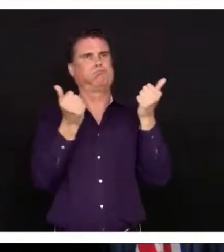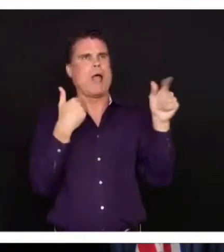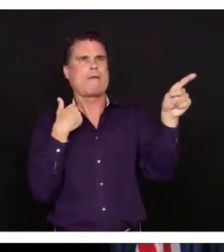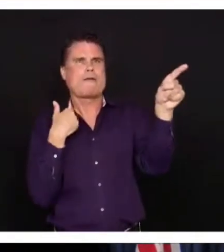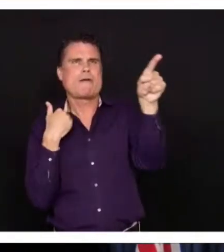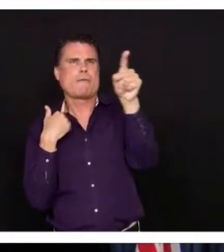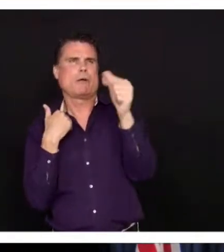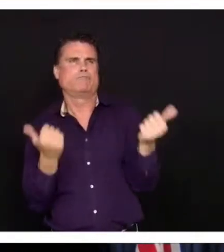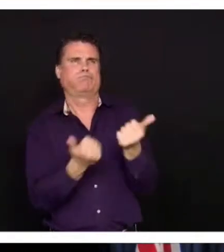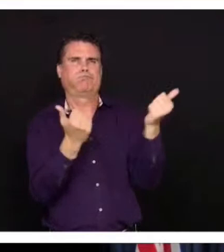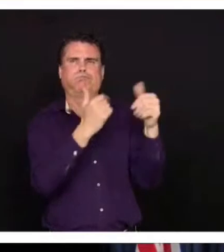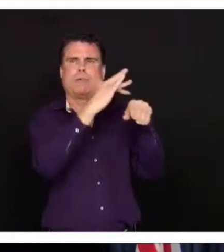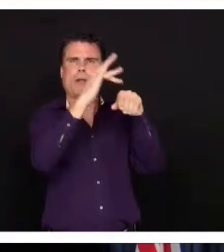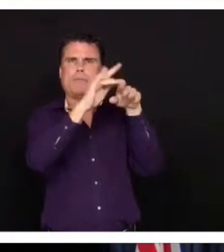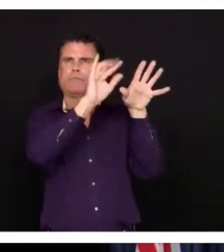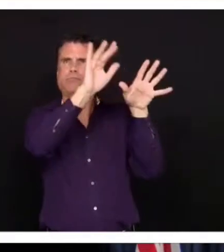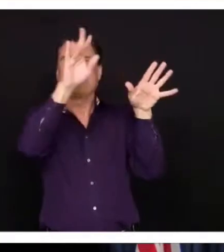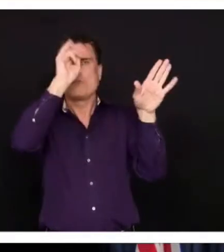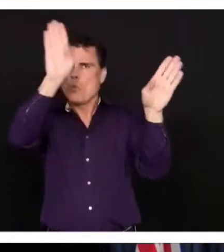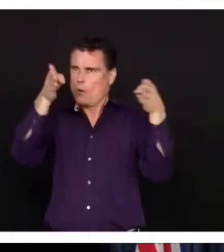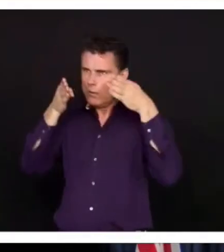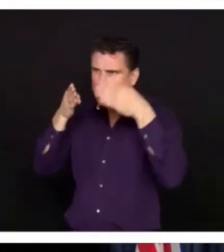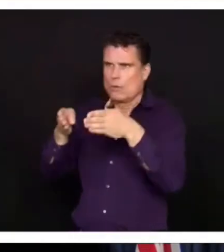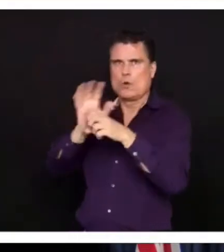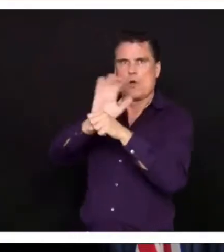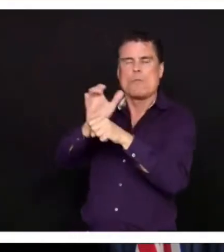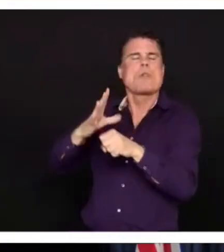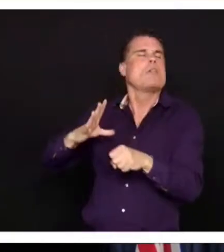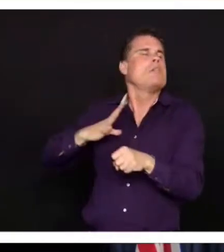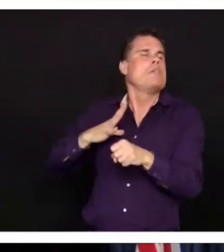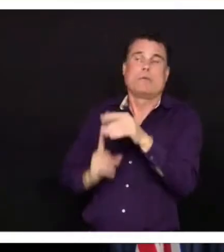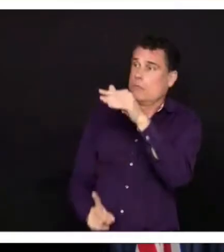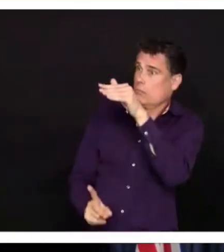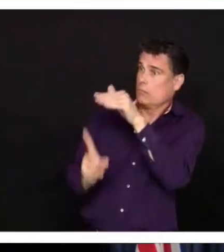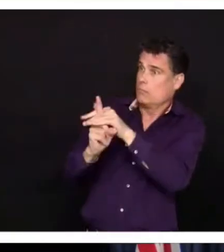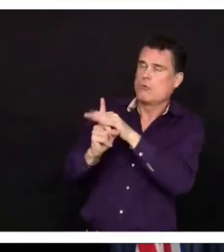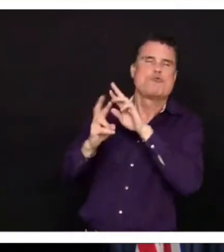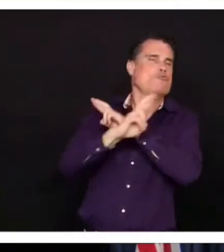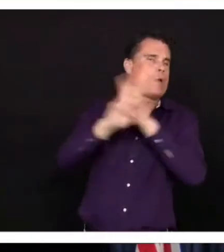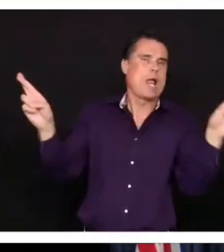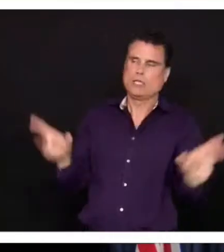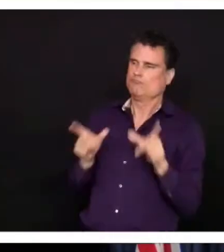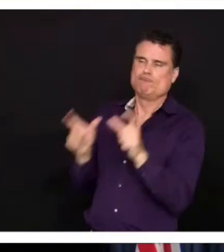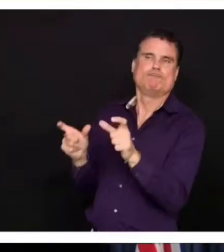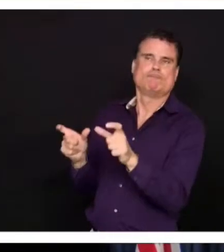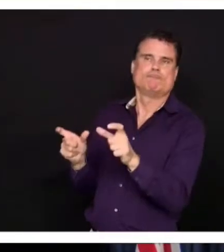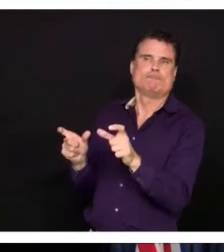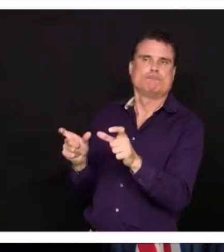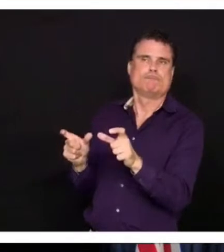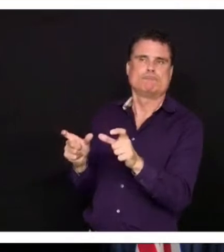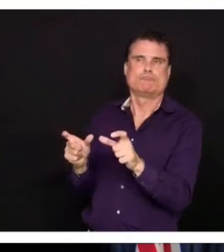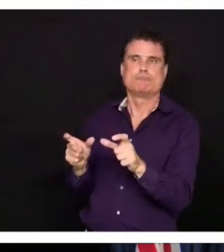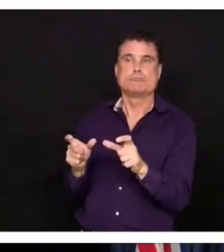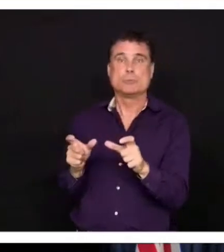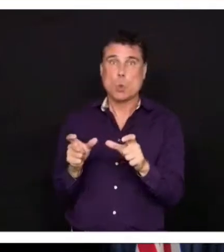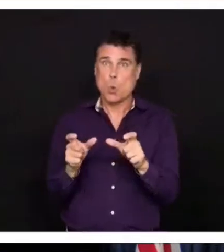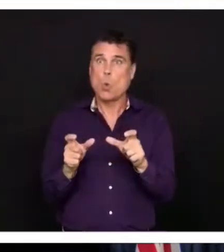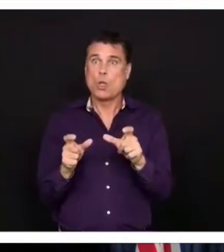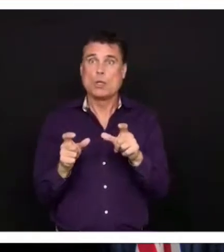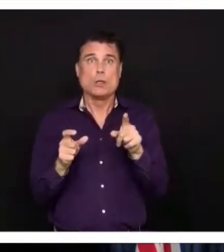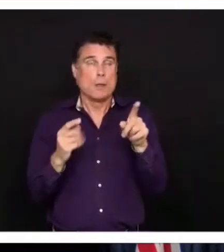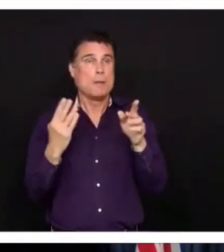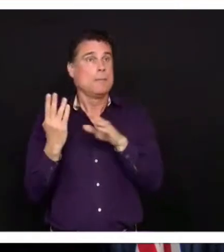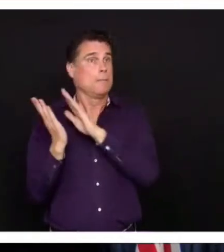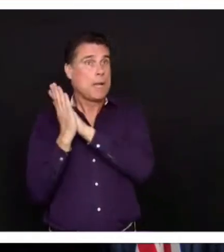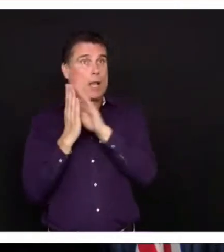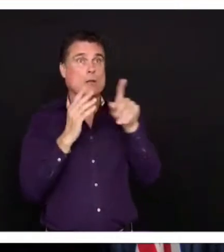in the system as we plan to implement it, and we'll brief you in full as we develop that plan in the